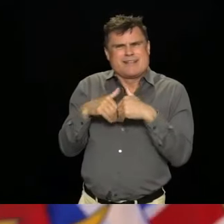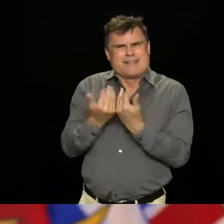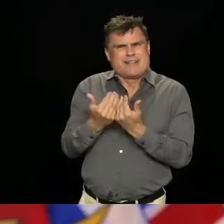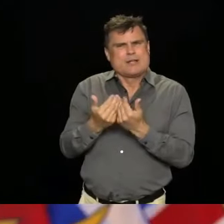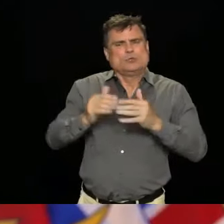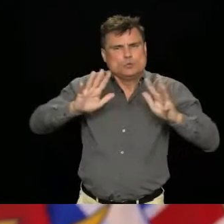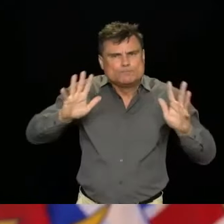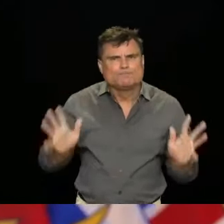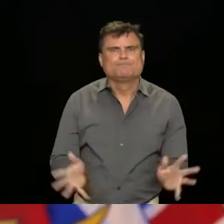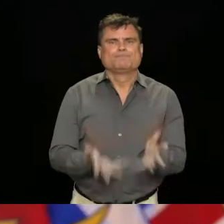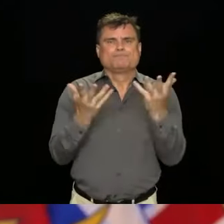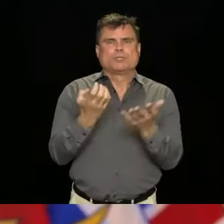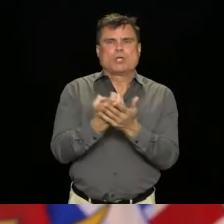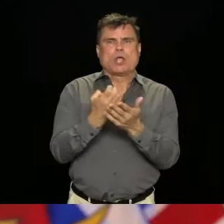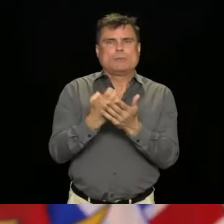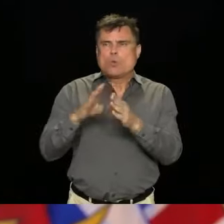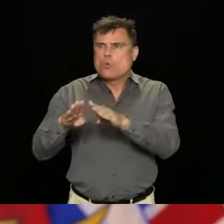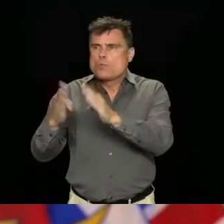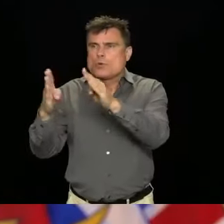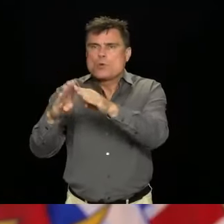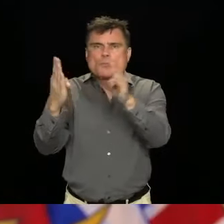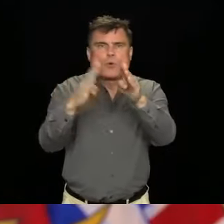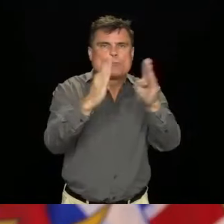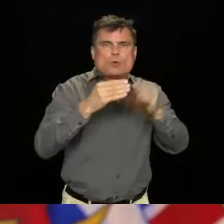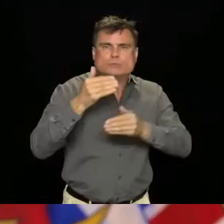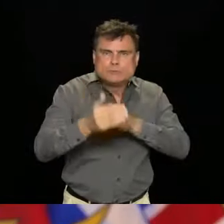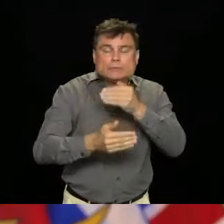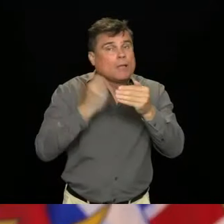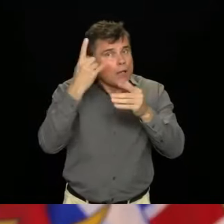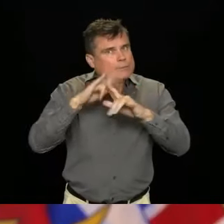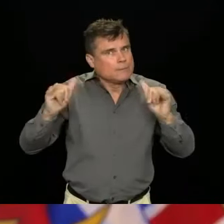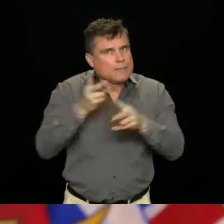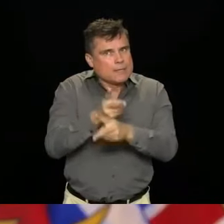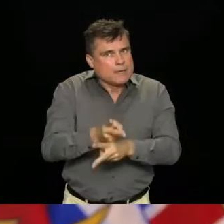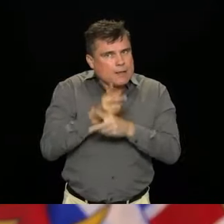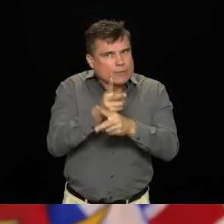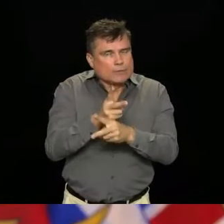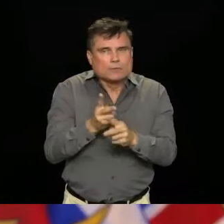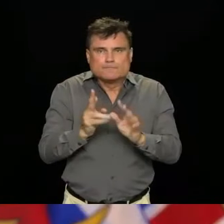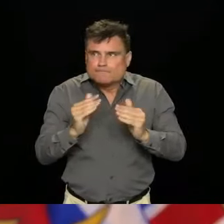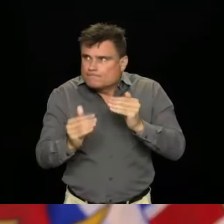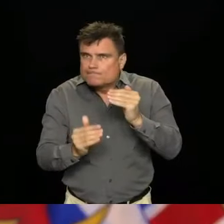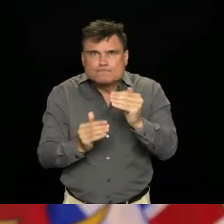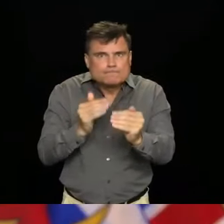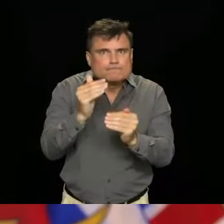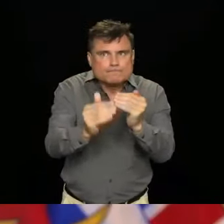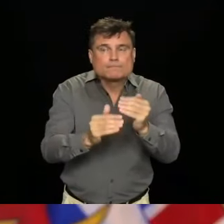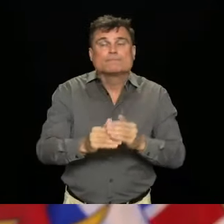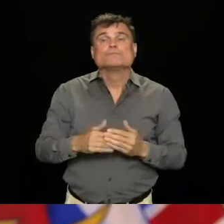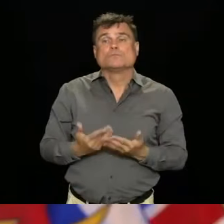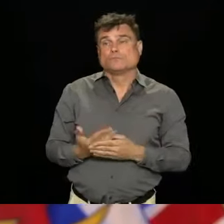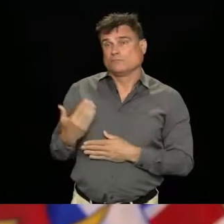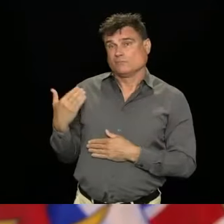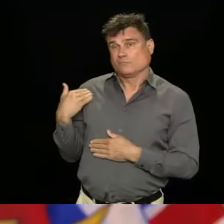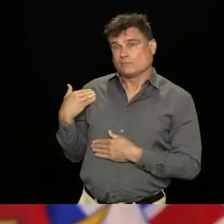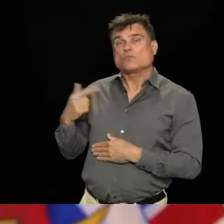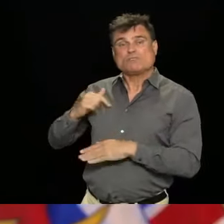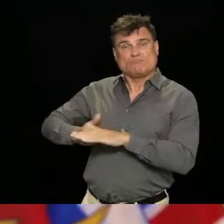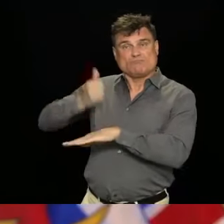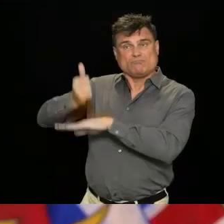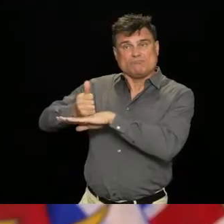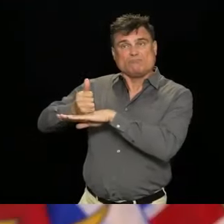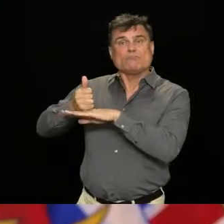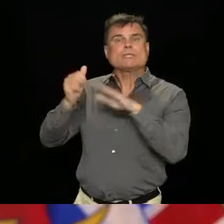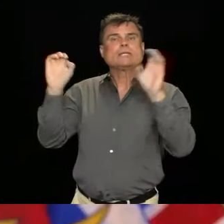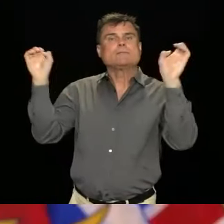careful and planned and safe way. One of the measures that we brought in through our action plan is the BC Emergency Benefit